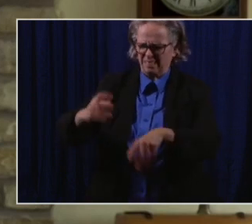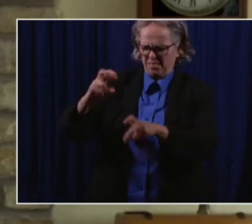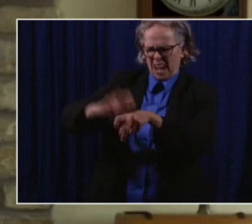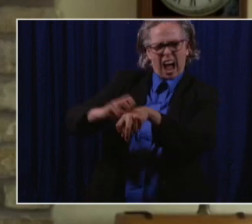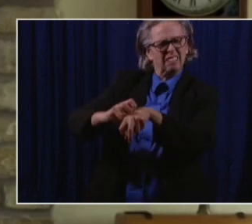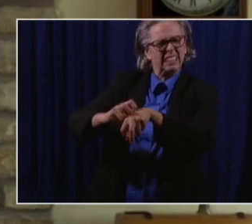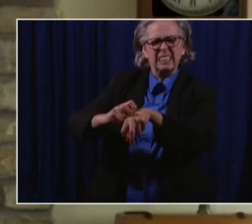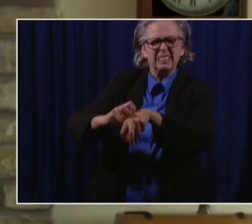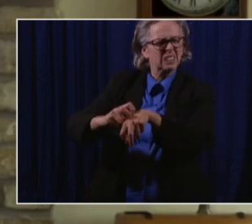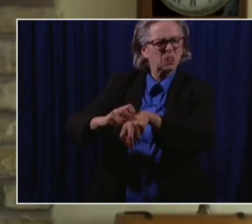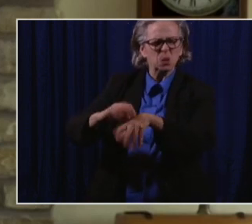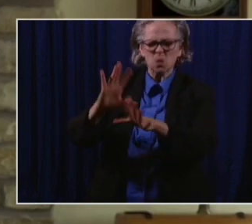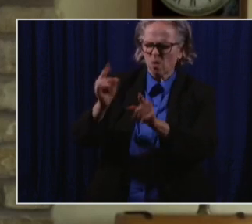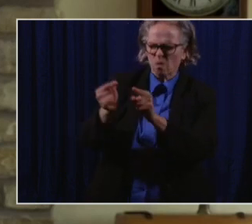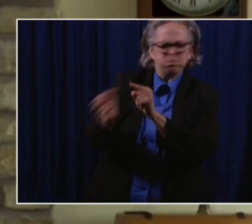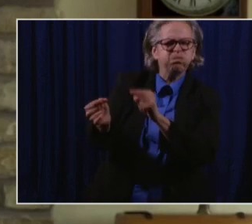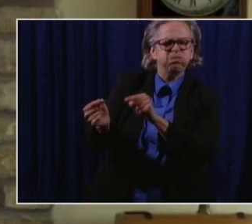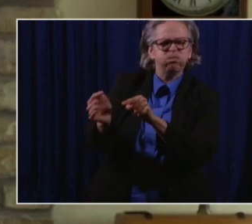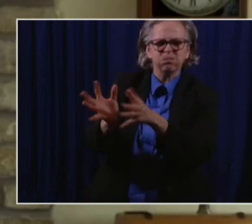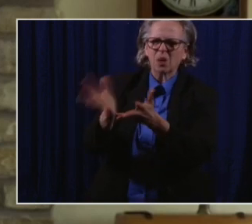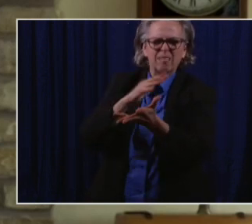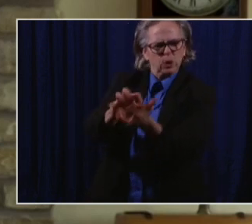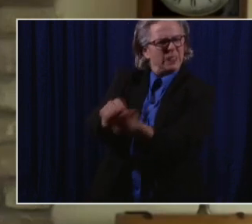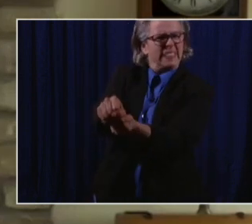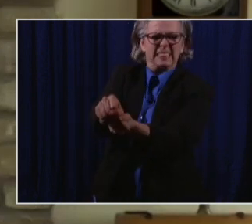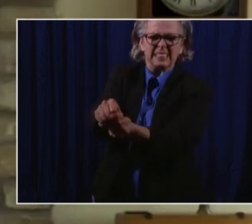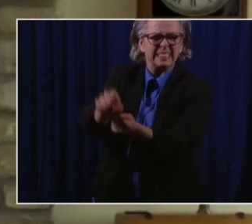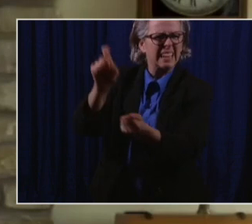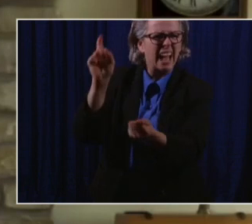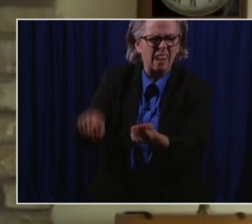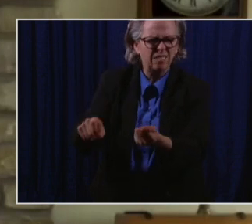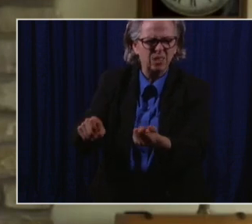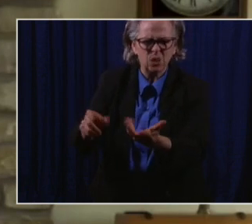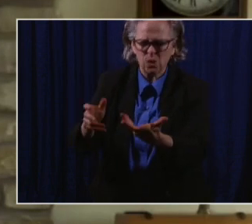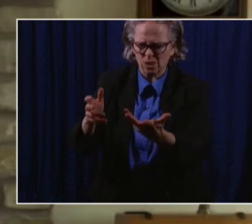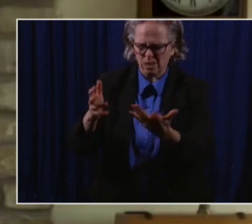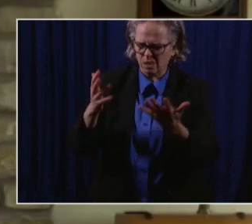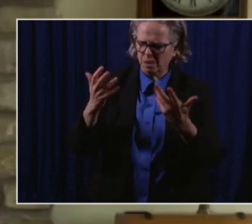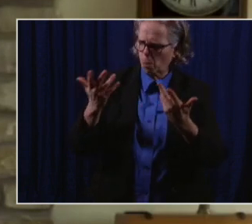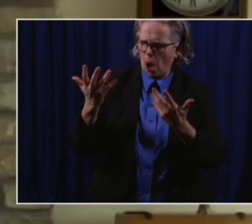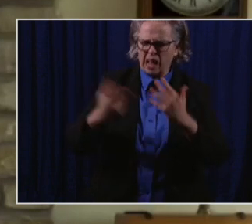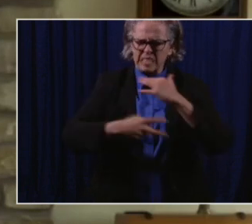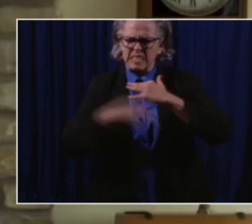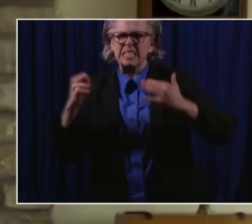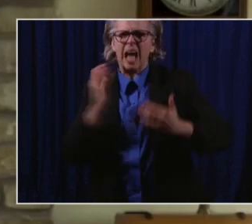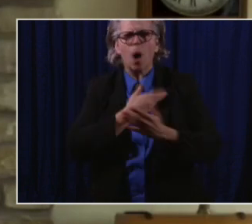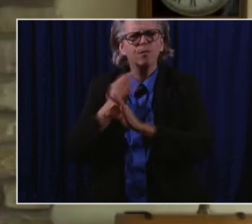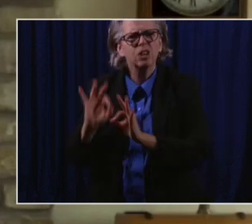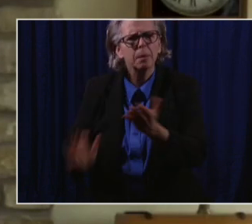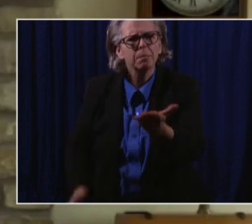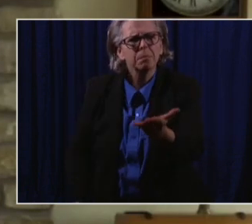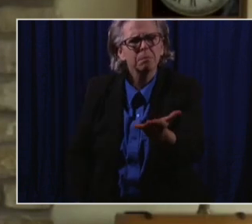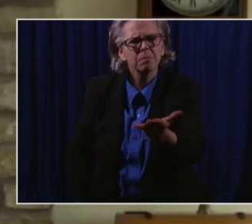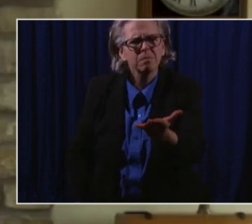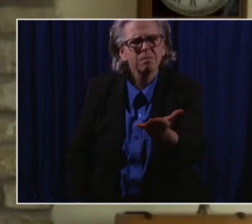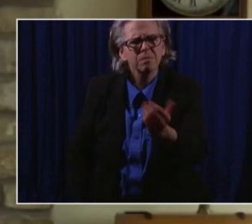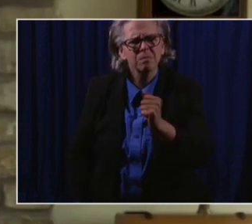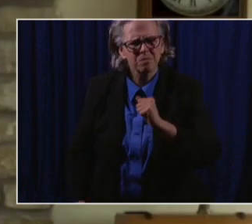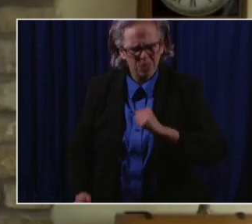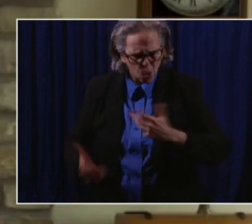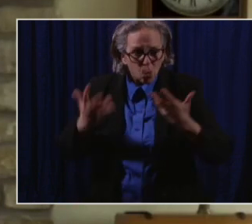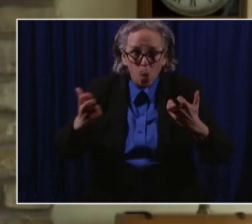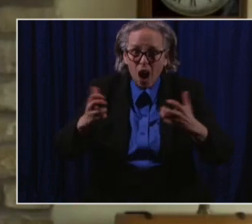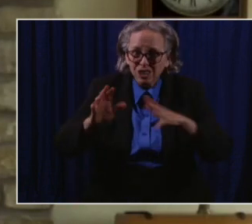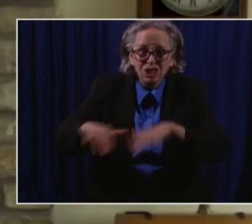freedom. And by doing these things to fight back against it, we will keep our kids in school, we'll keep them playing